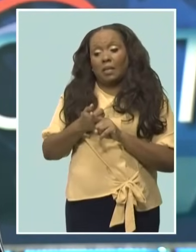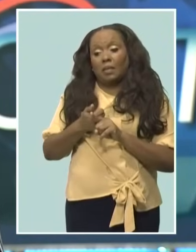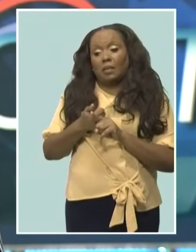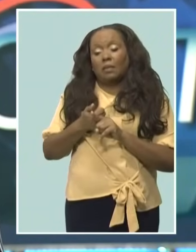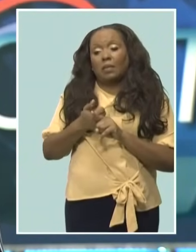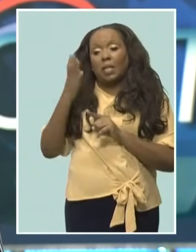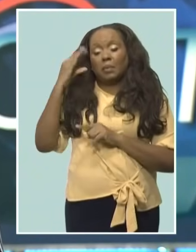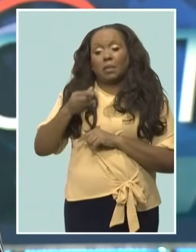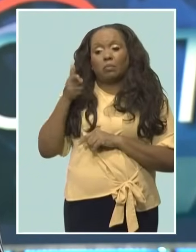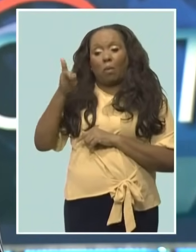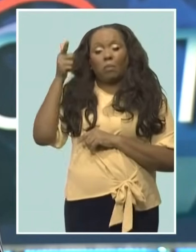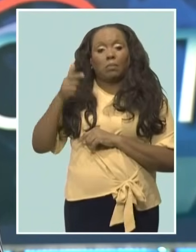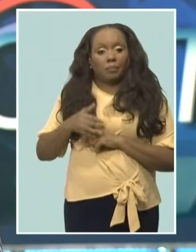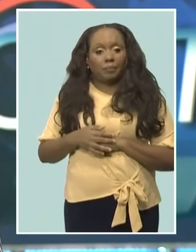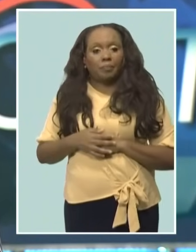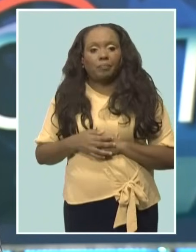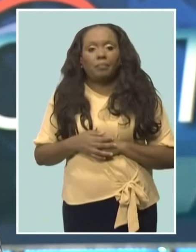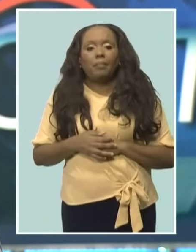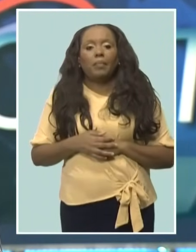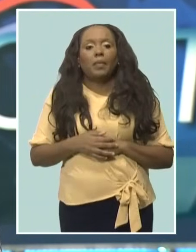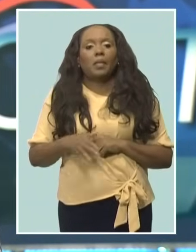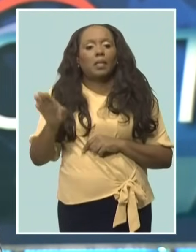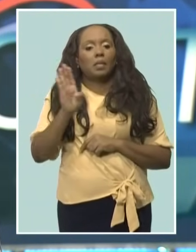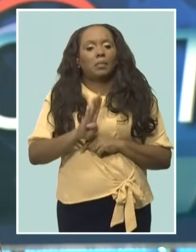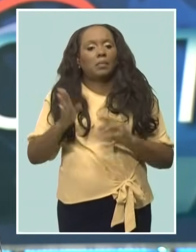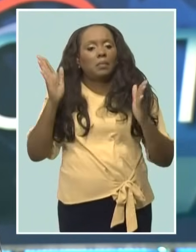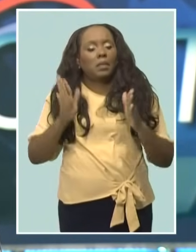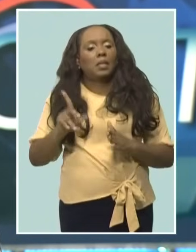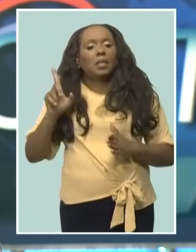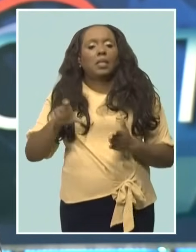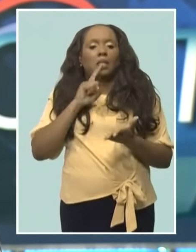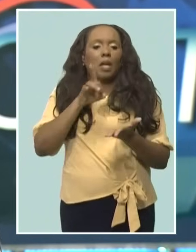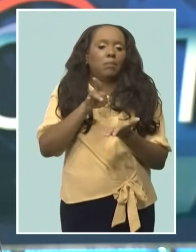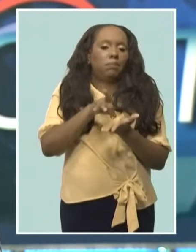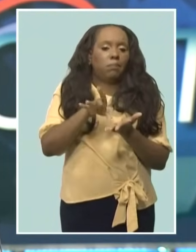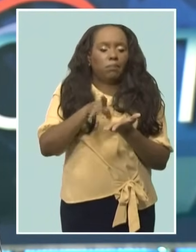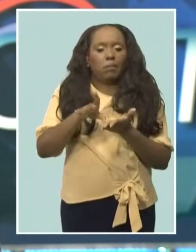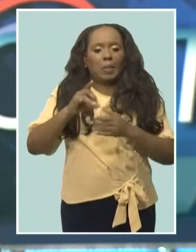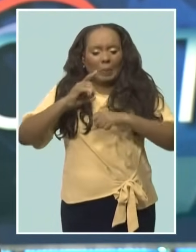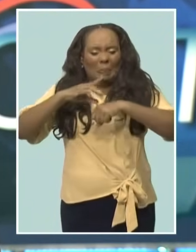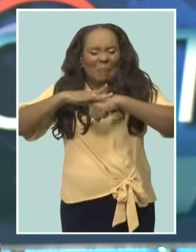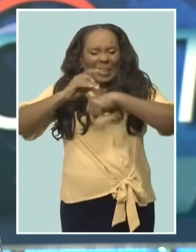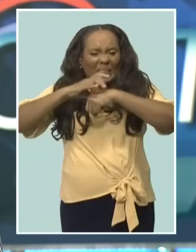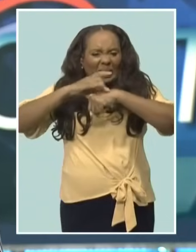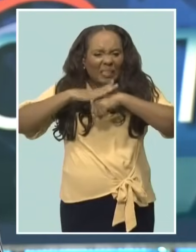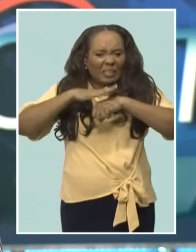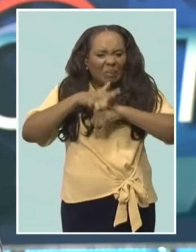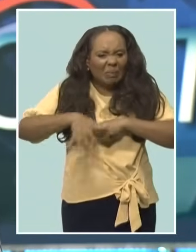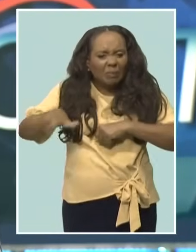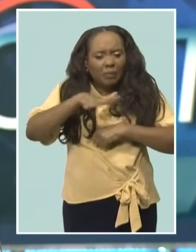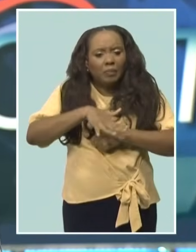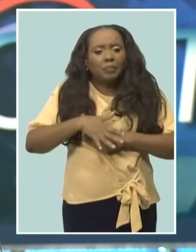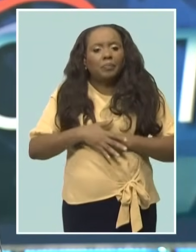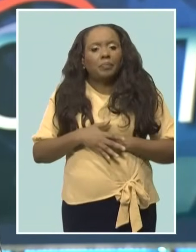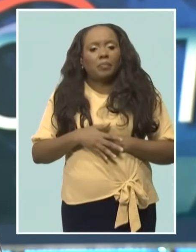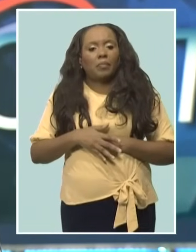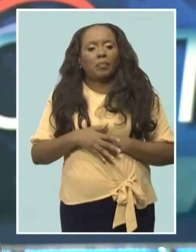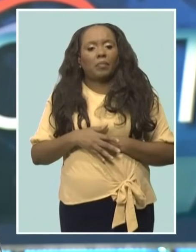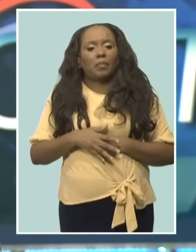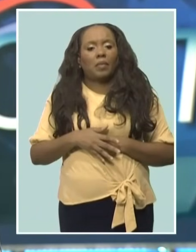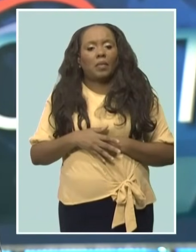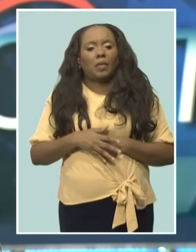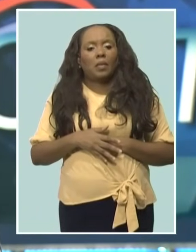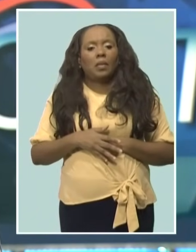A call for Barbadians to make a concerted effort to eradicate the rise in mosquitoes all across the island. And they're being warned to